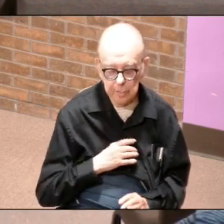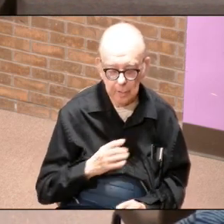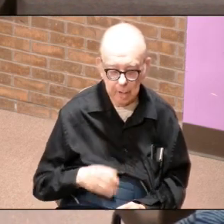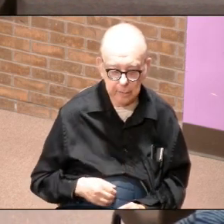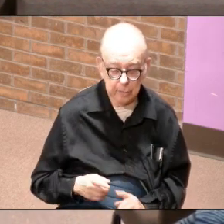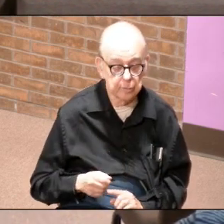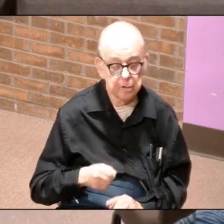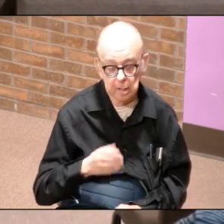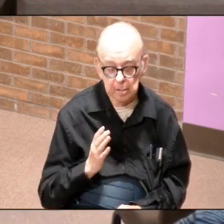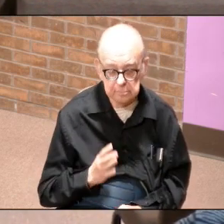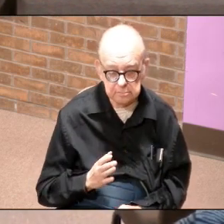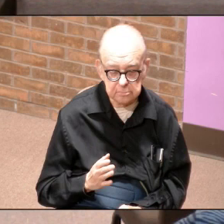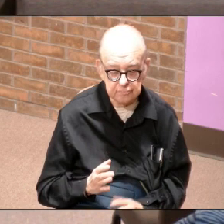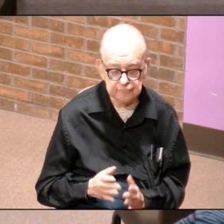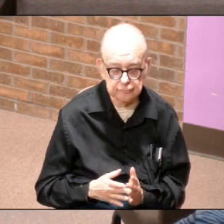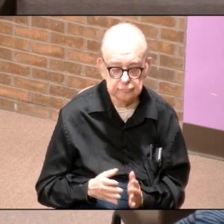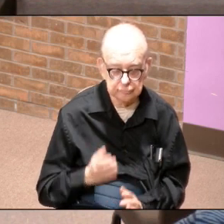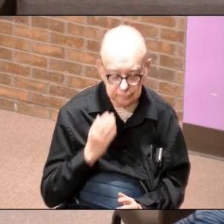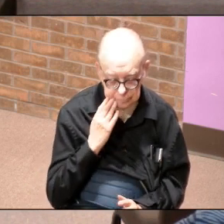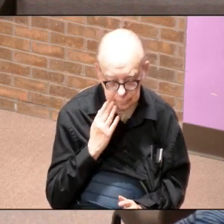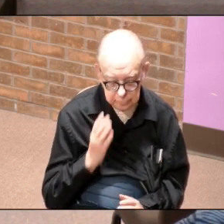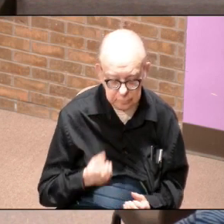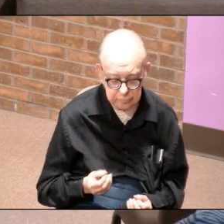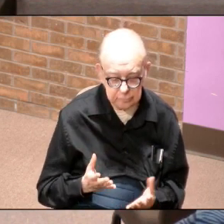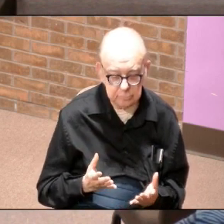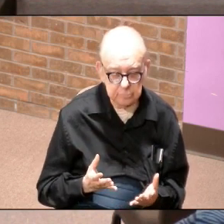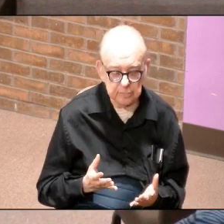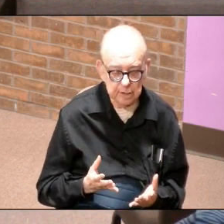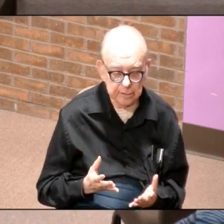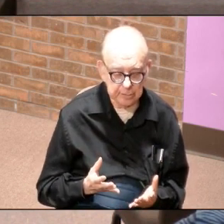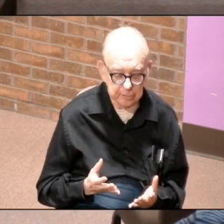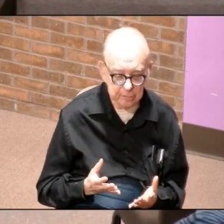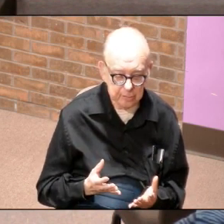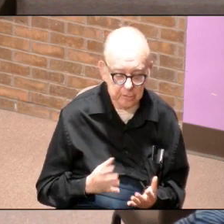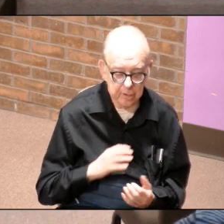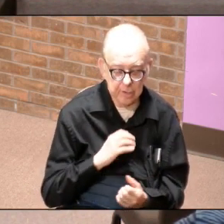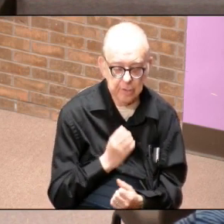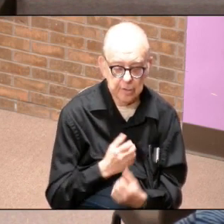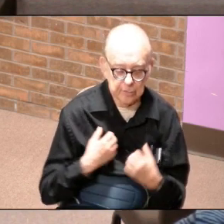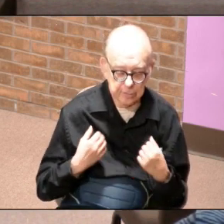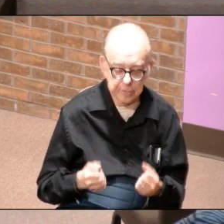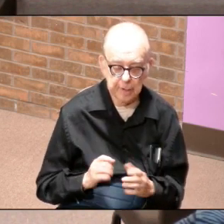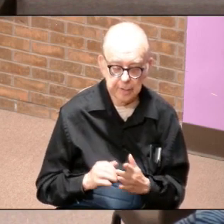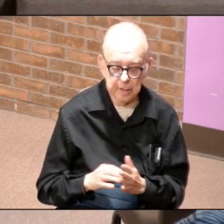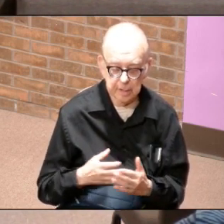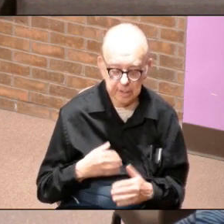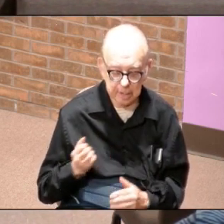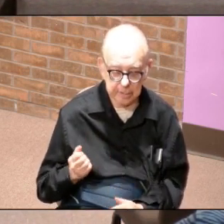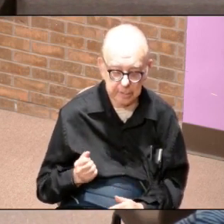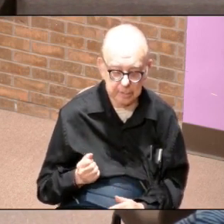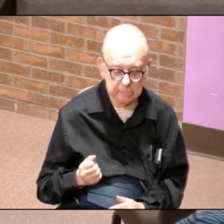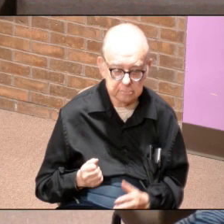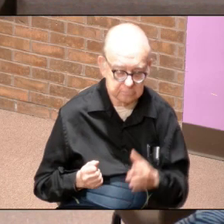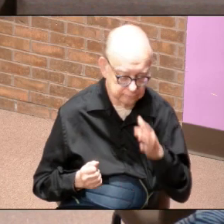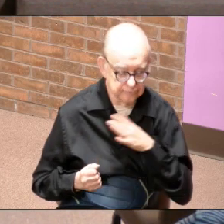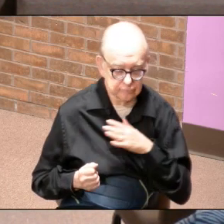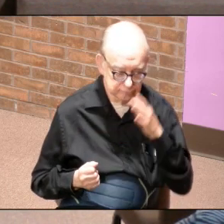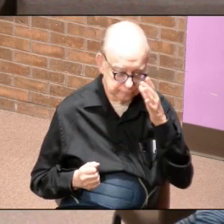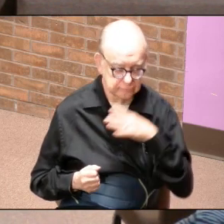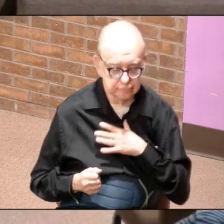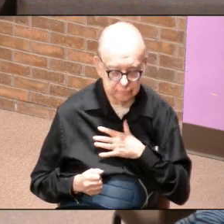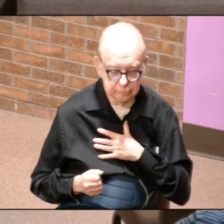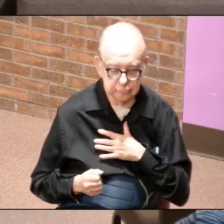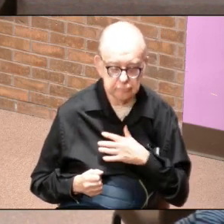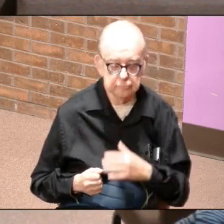God. He knows how much it's that strength takes because, ladies and gentlemen, he had to